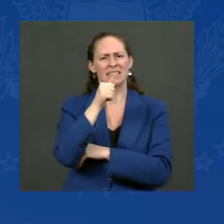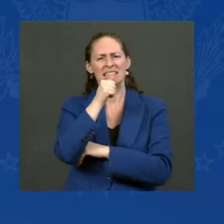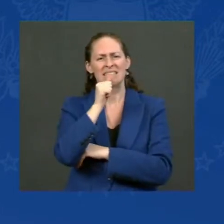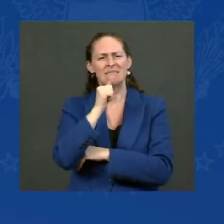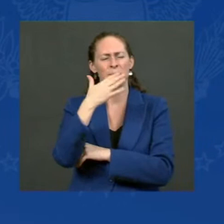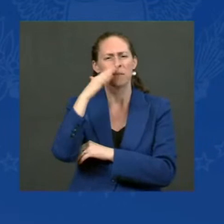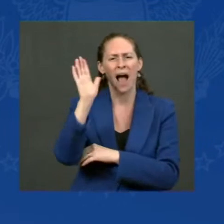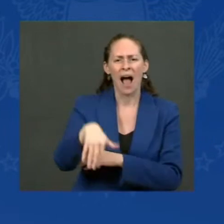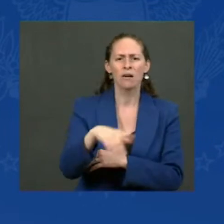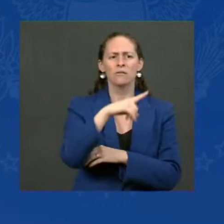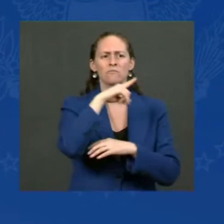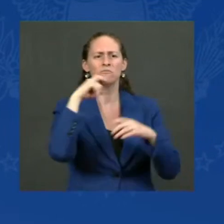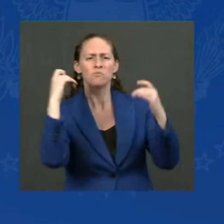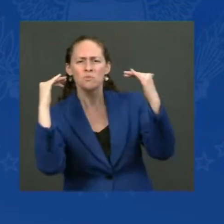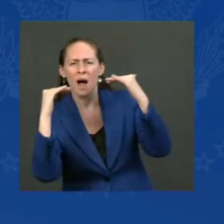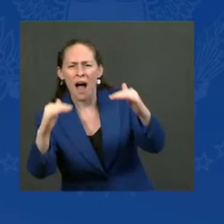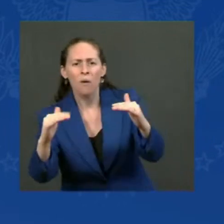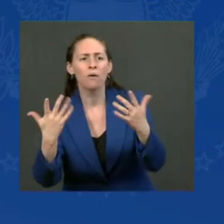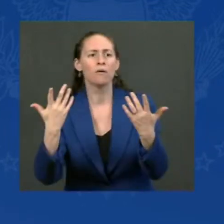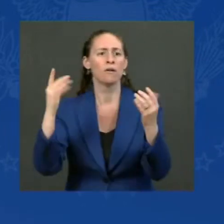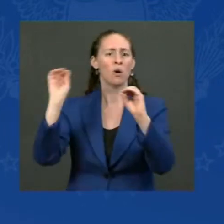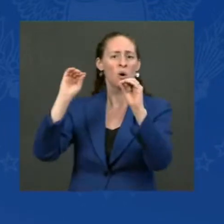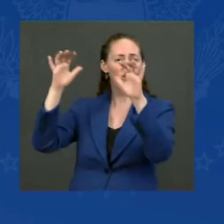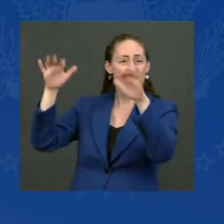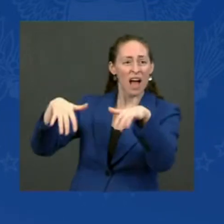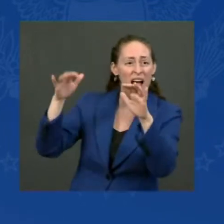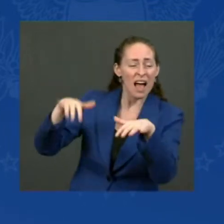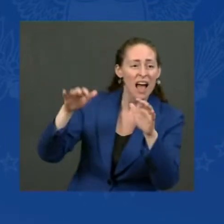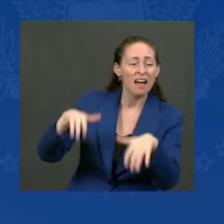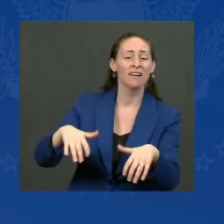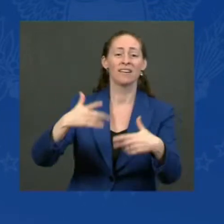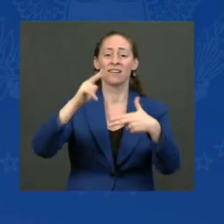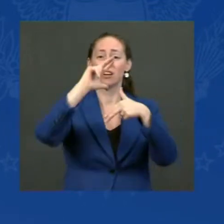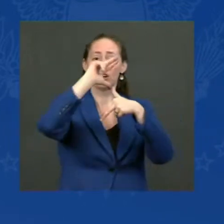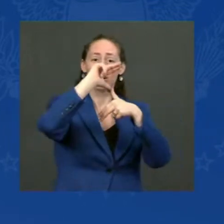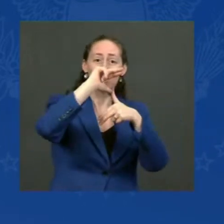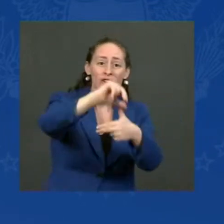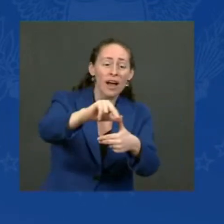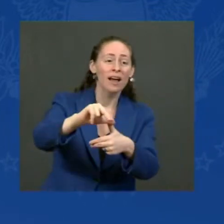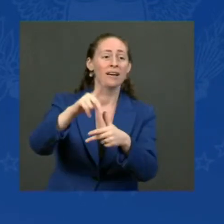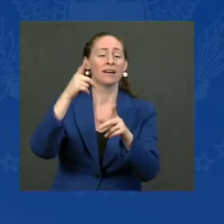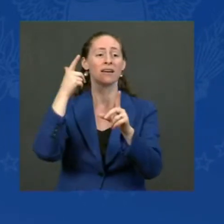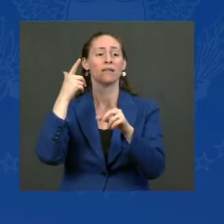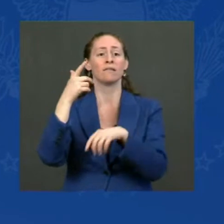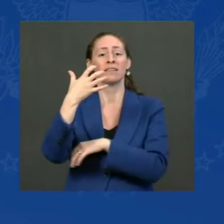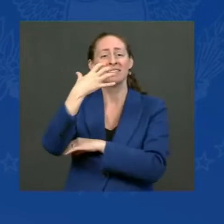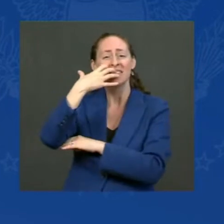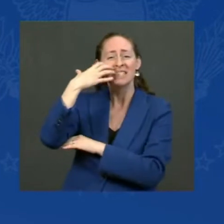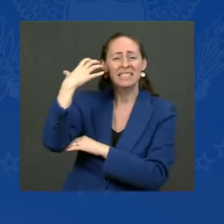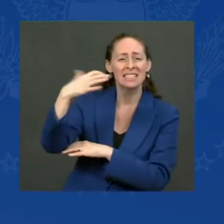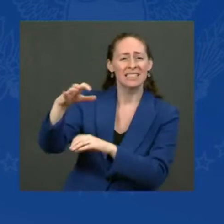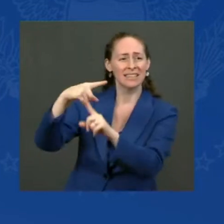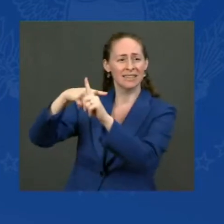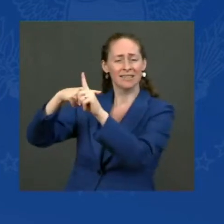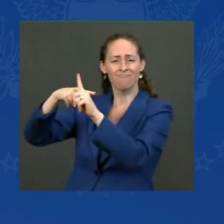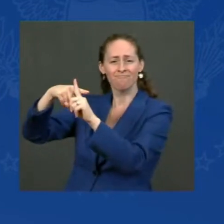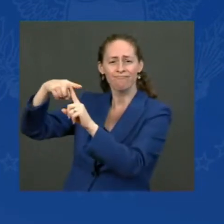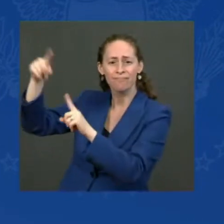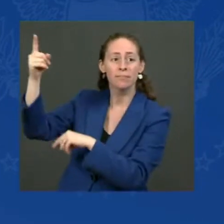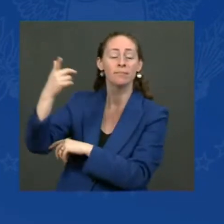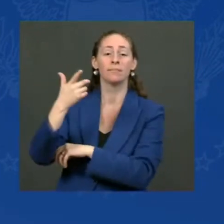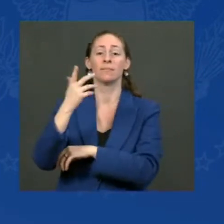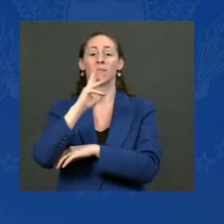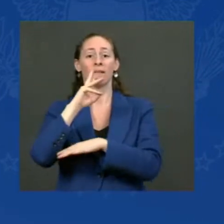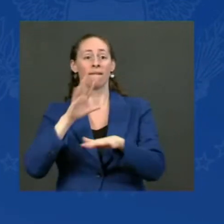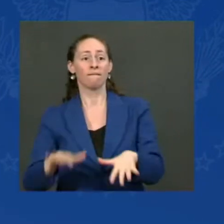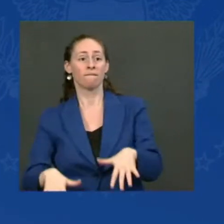intense fires and hurricanes, longer heat waves, and rising seas? Will we affirm